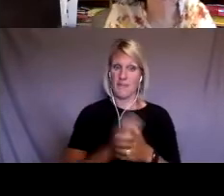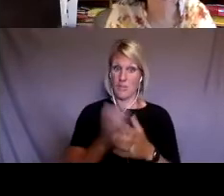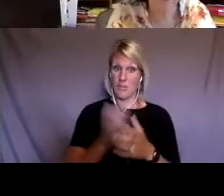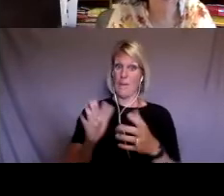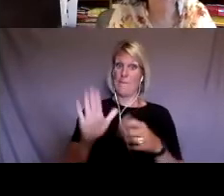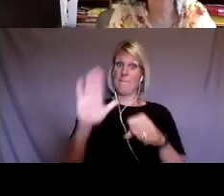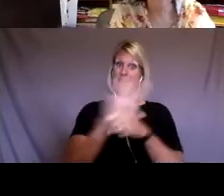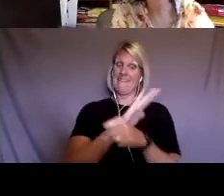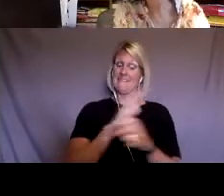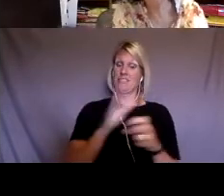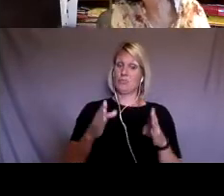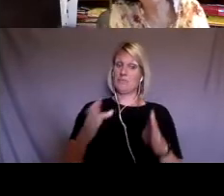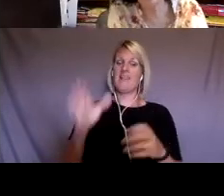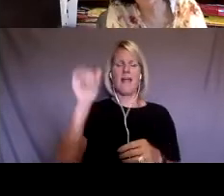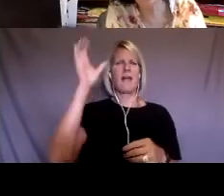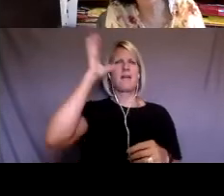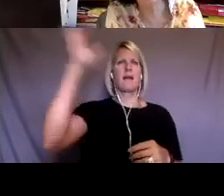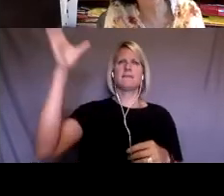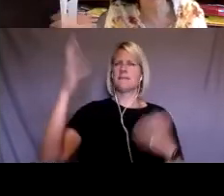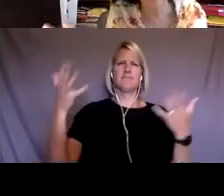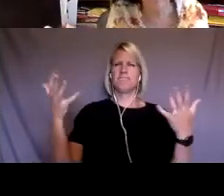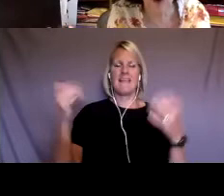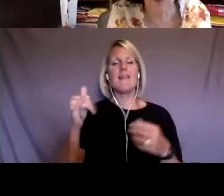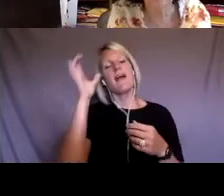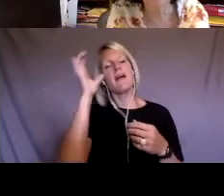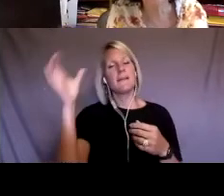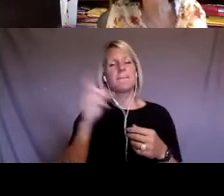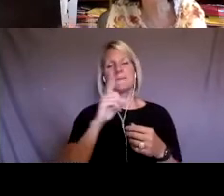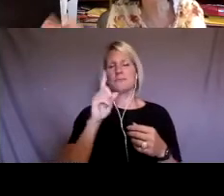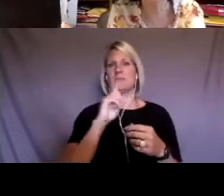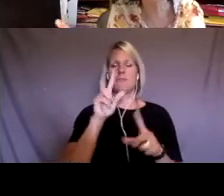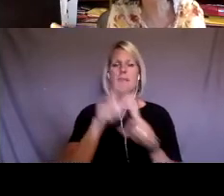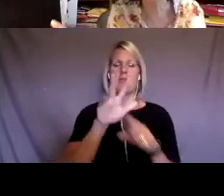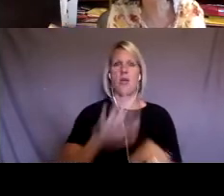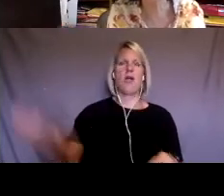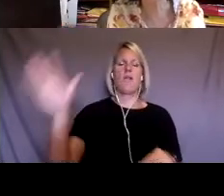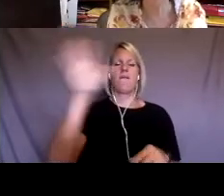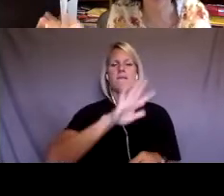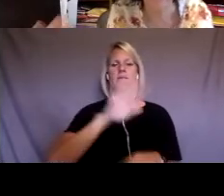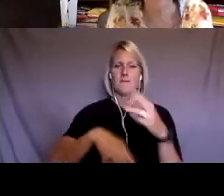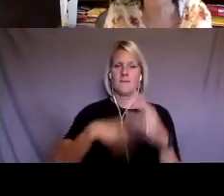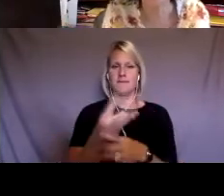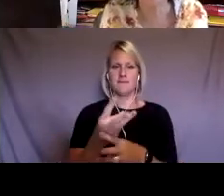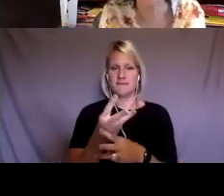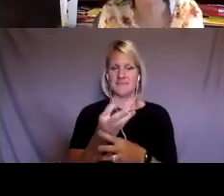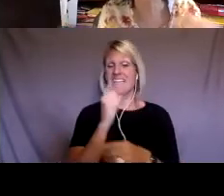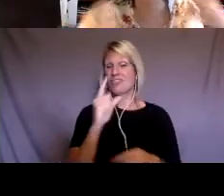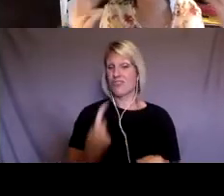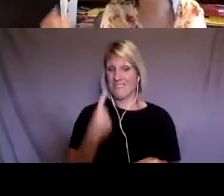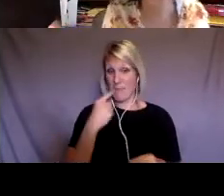complete streets, which is a concept that is all over the world, which means that the streets are not only for people,